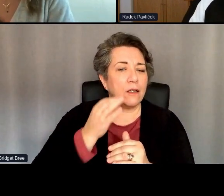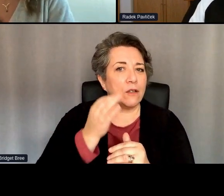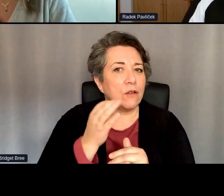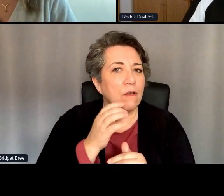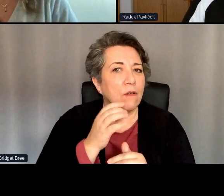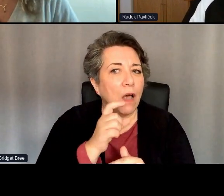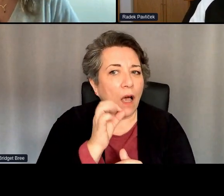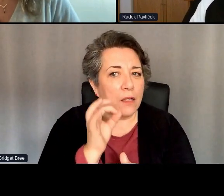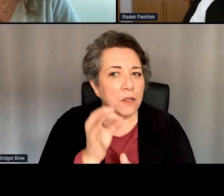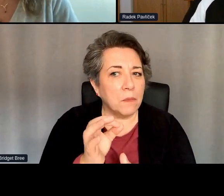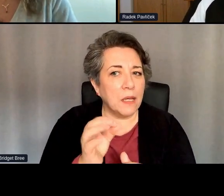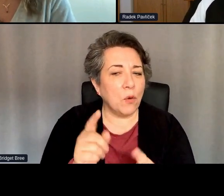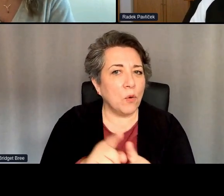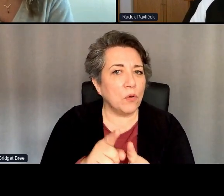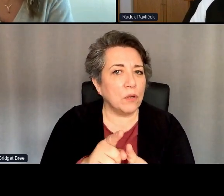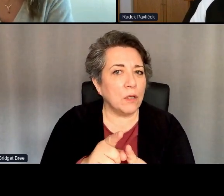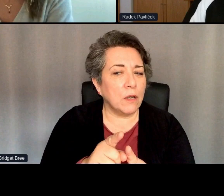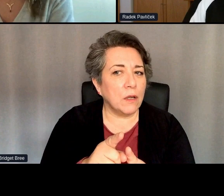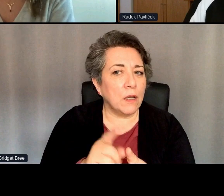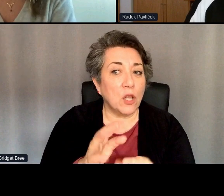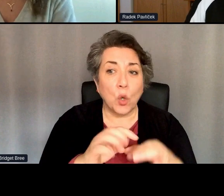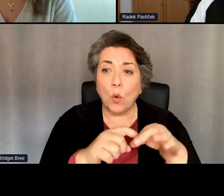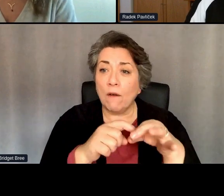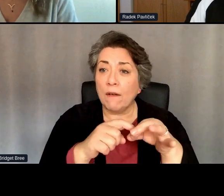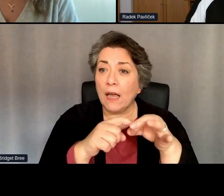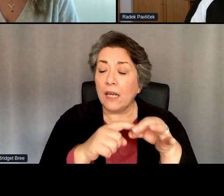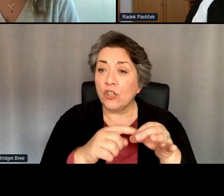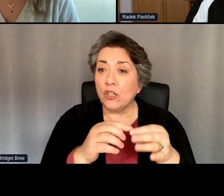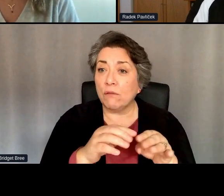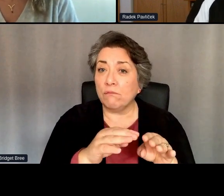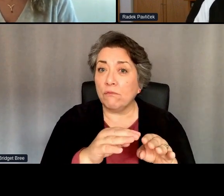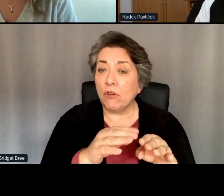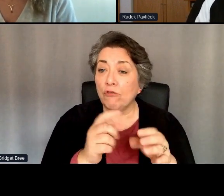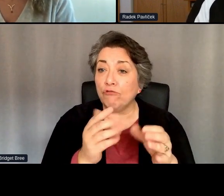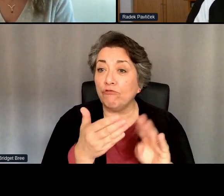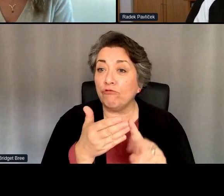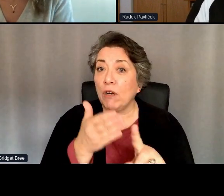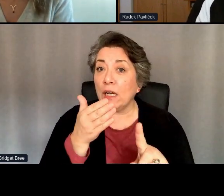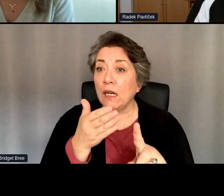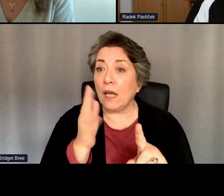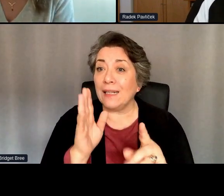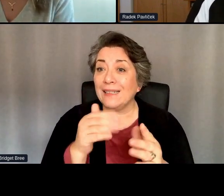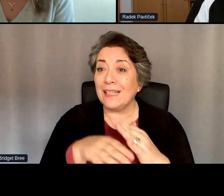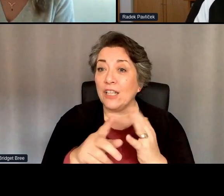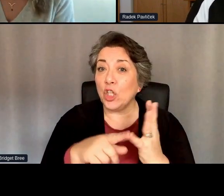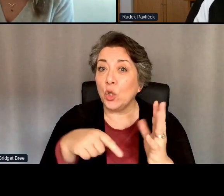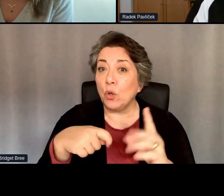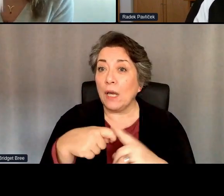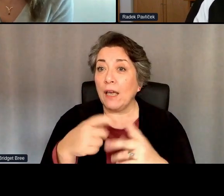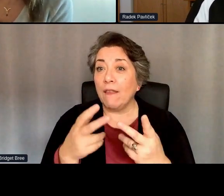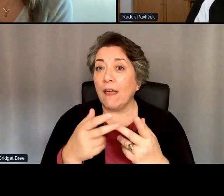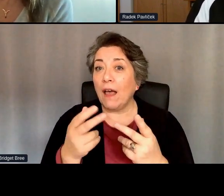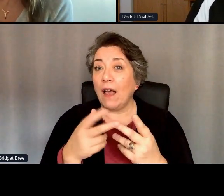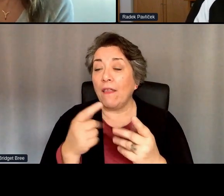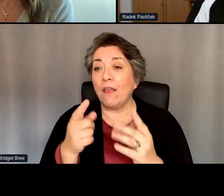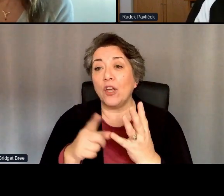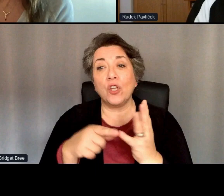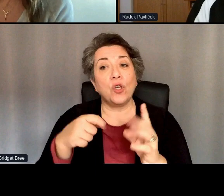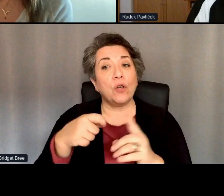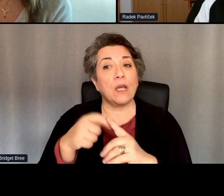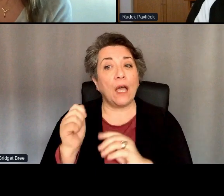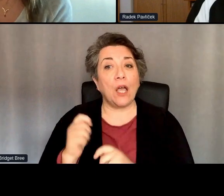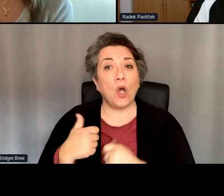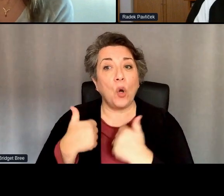qualification is universally recognized in the UK. Are there other UK awarding bodies? So the